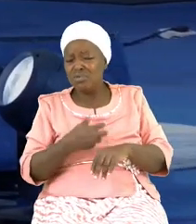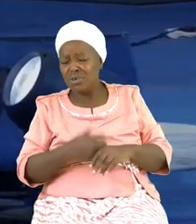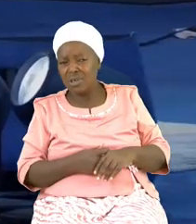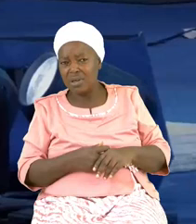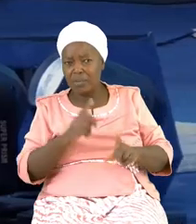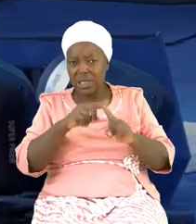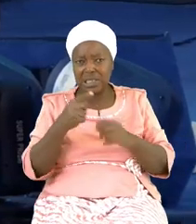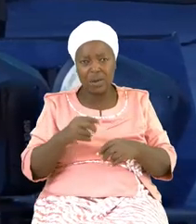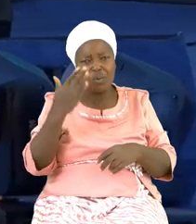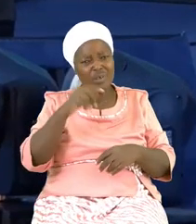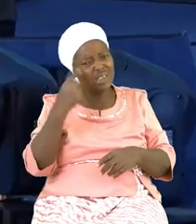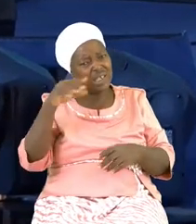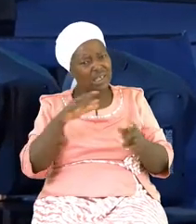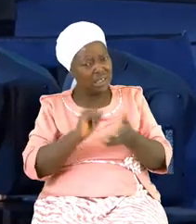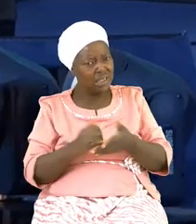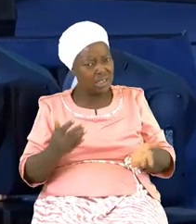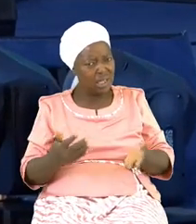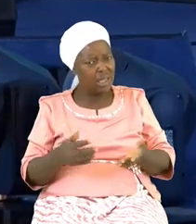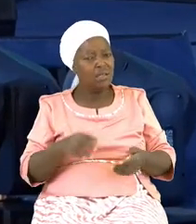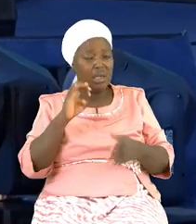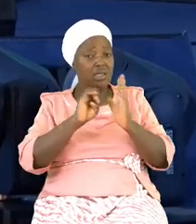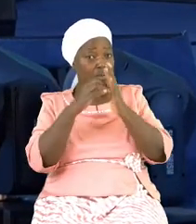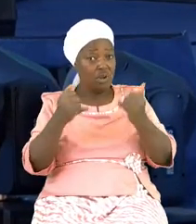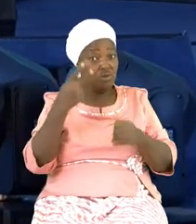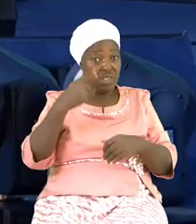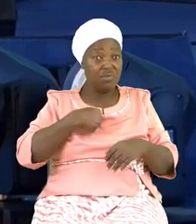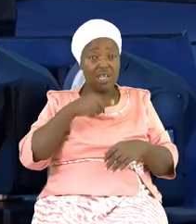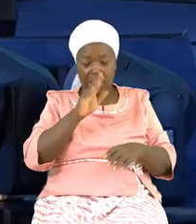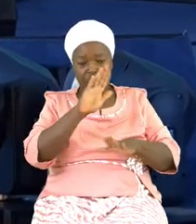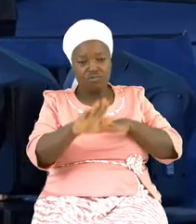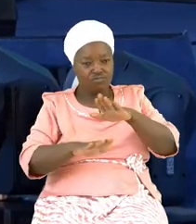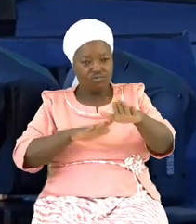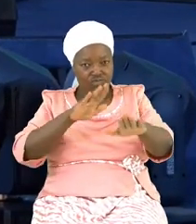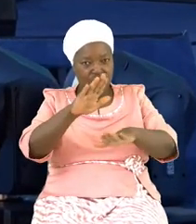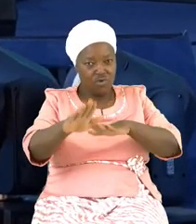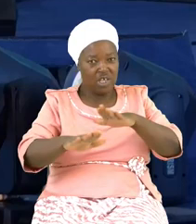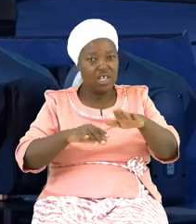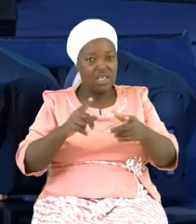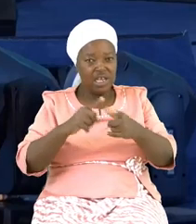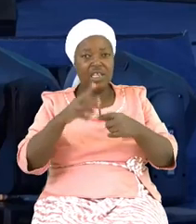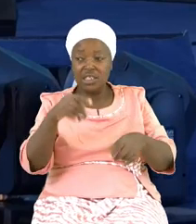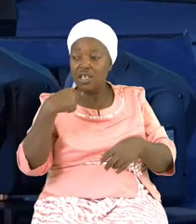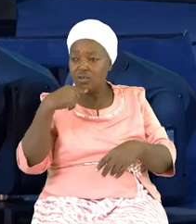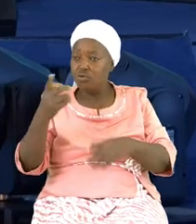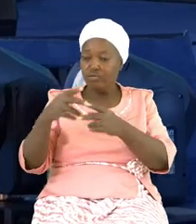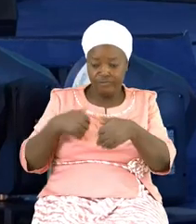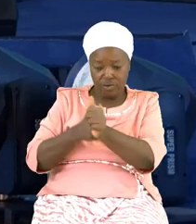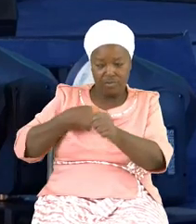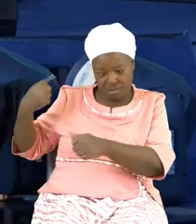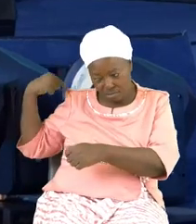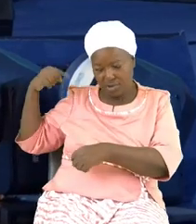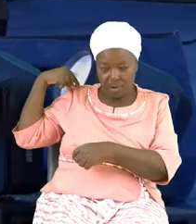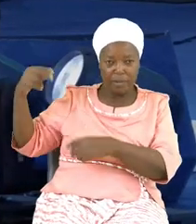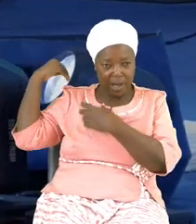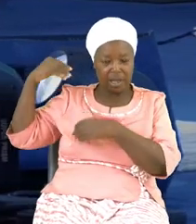I'm walking in front of you and I say, follow me, can you do that? You say, yes, I can do that. If I tell you,